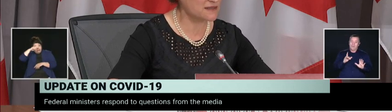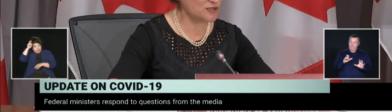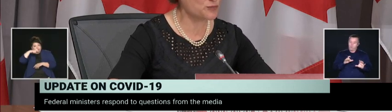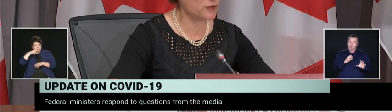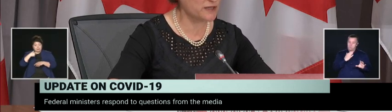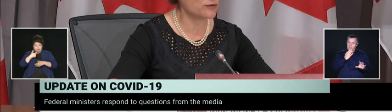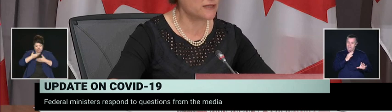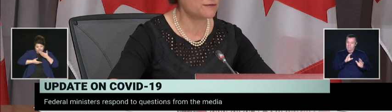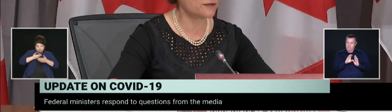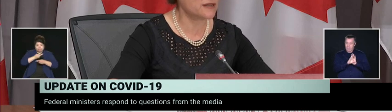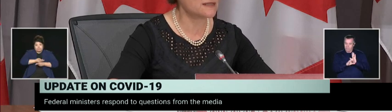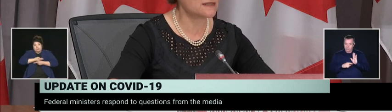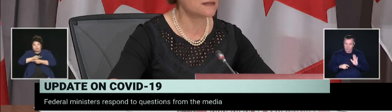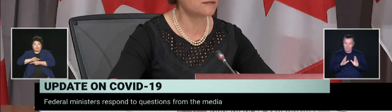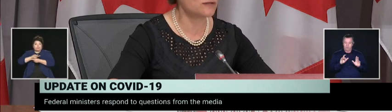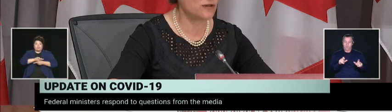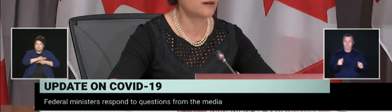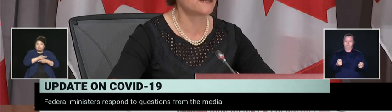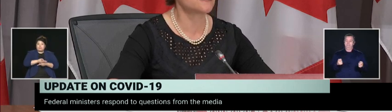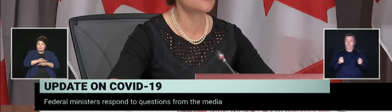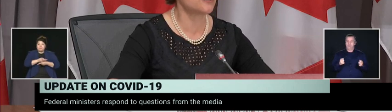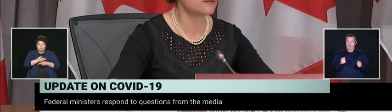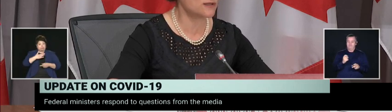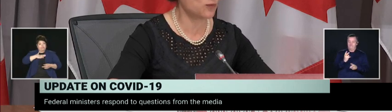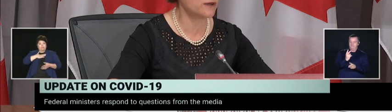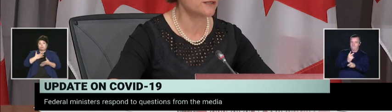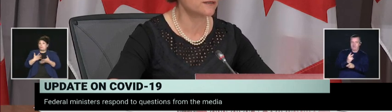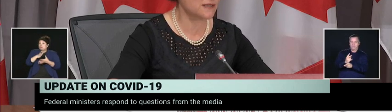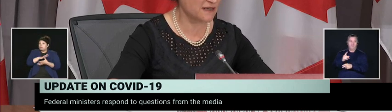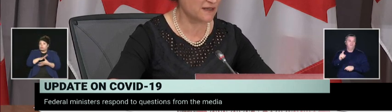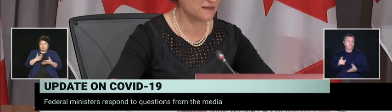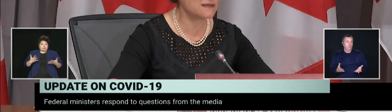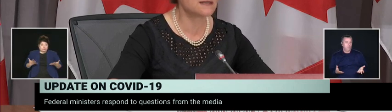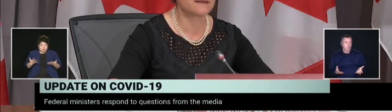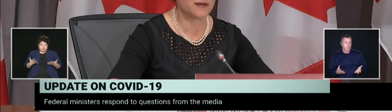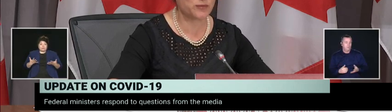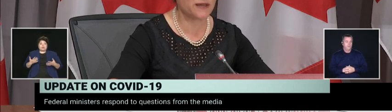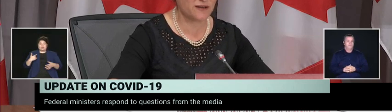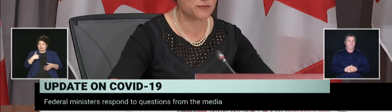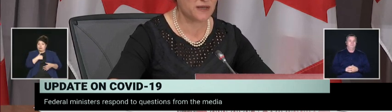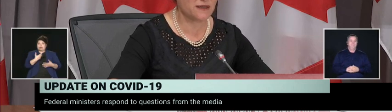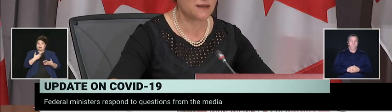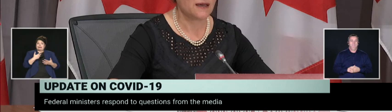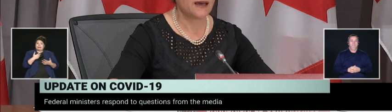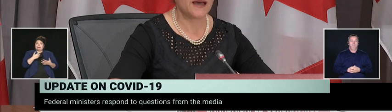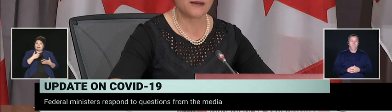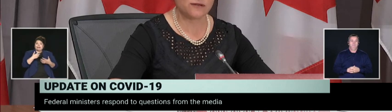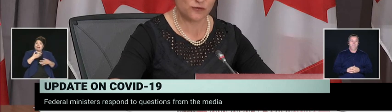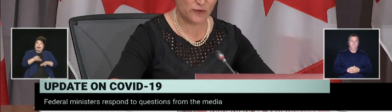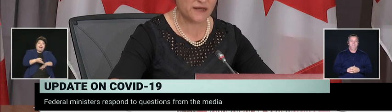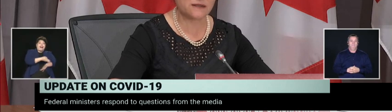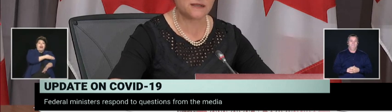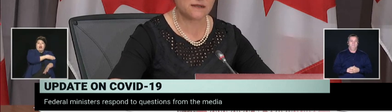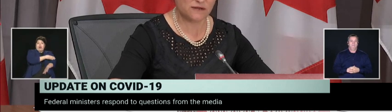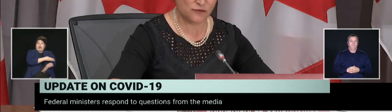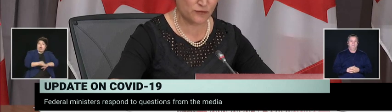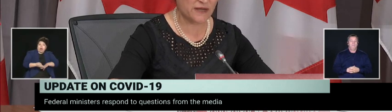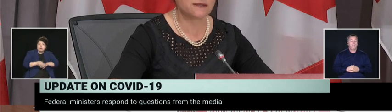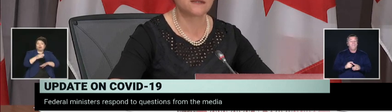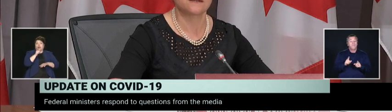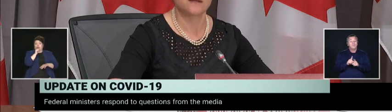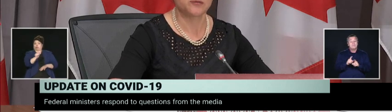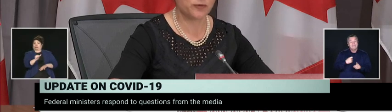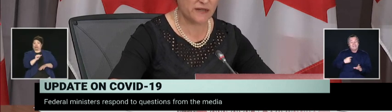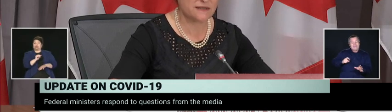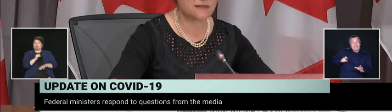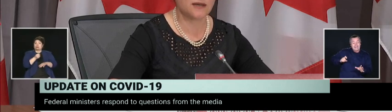it is such a priority for us not to squander the gains that we have made at great,